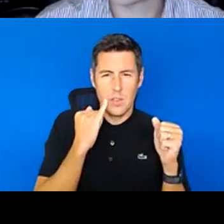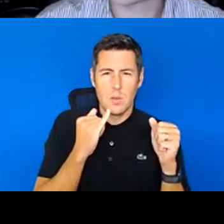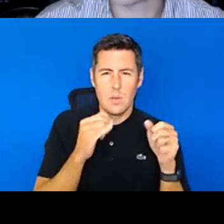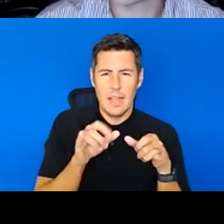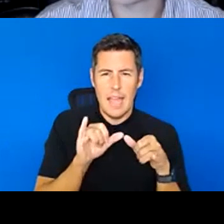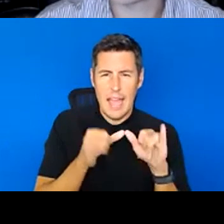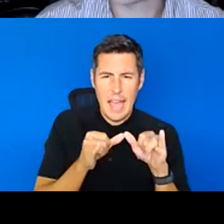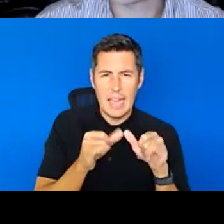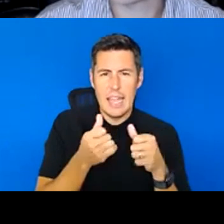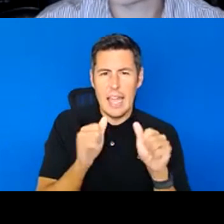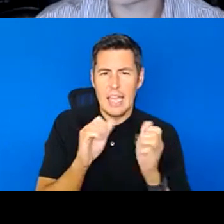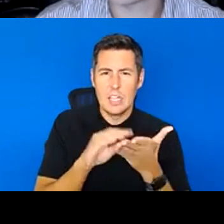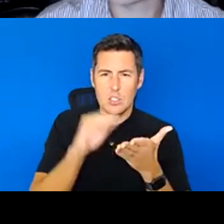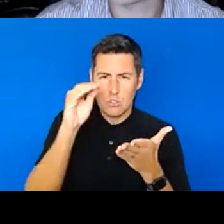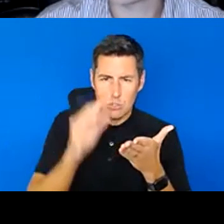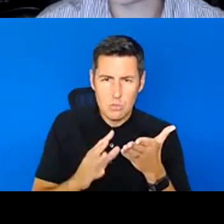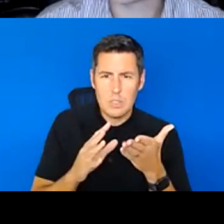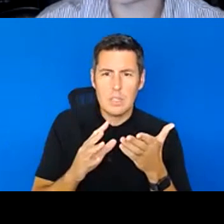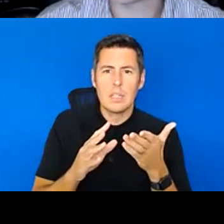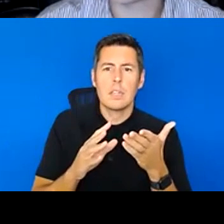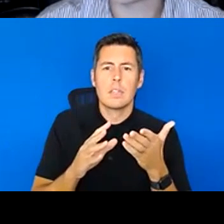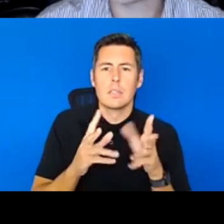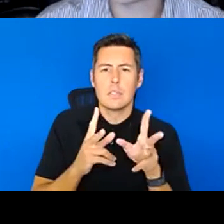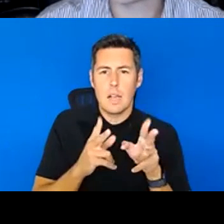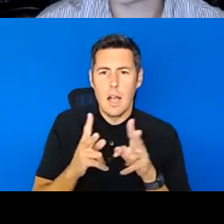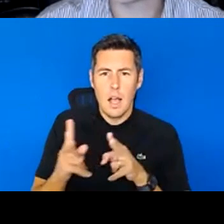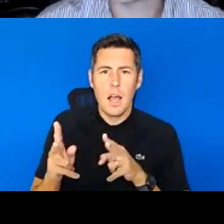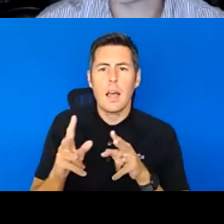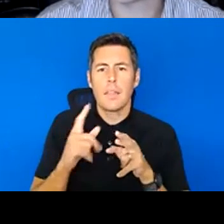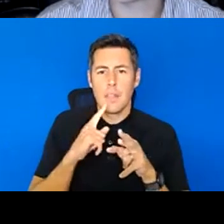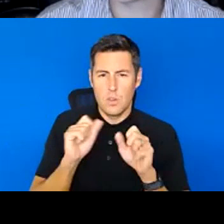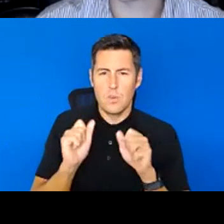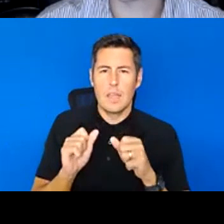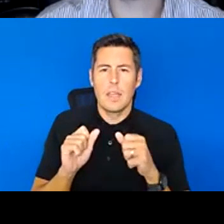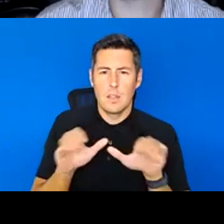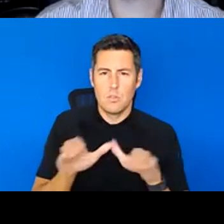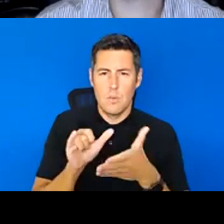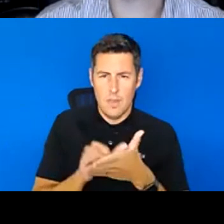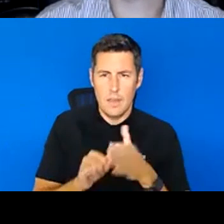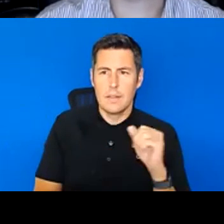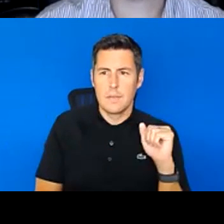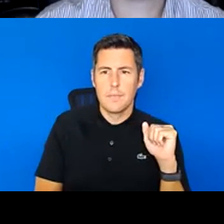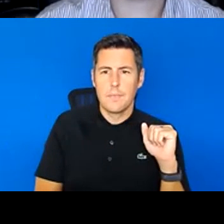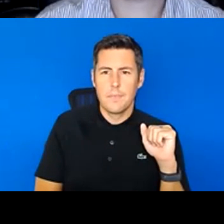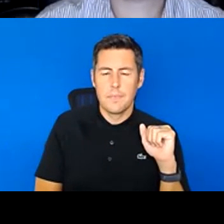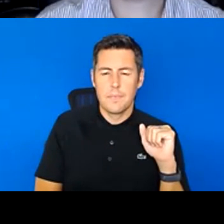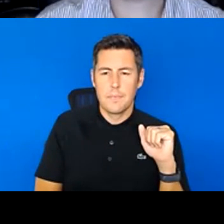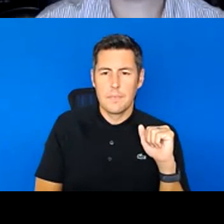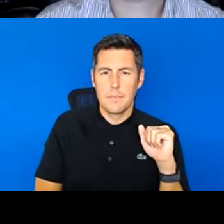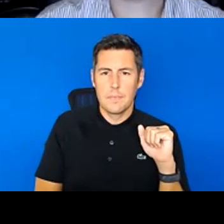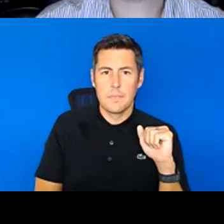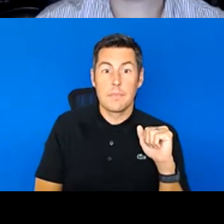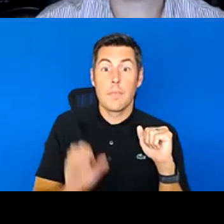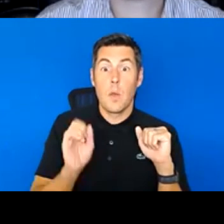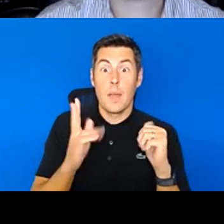students asking any particular questions? Yes, yeah, you can do that. Okay, thank you. Okay. All right. Thank you